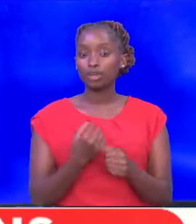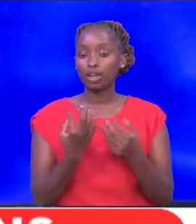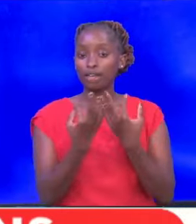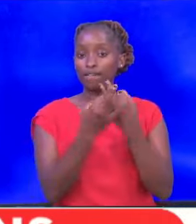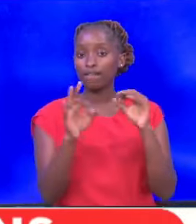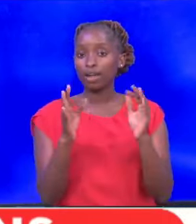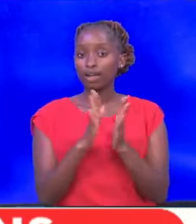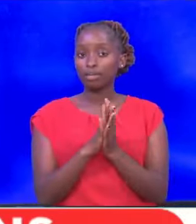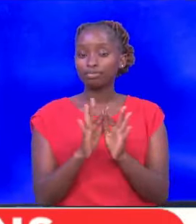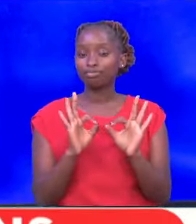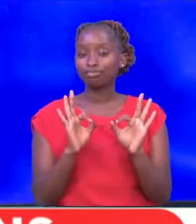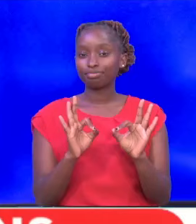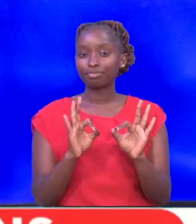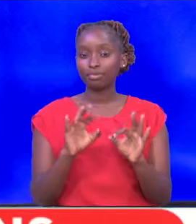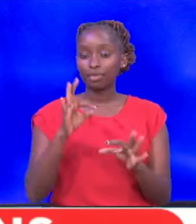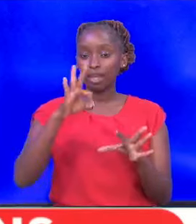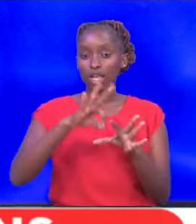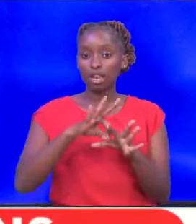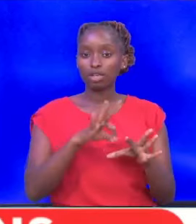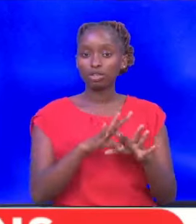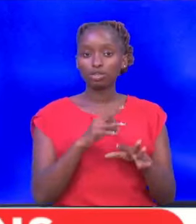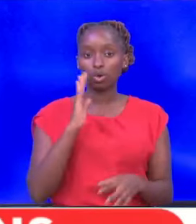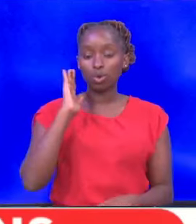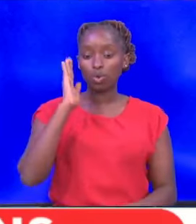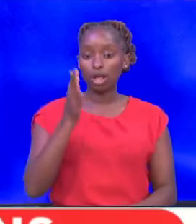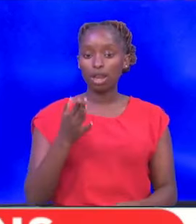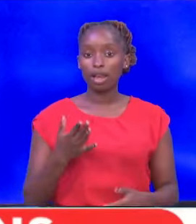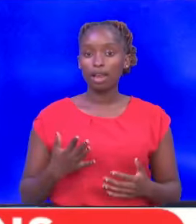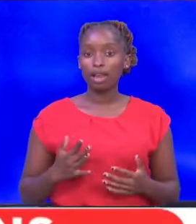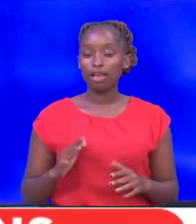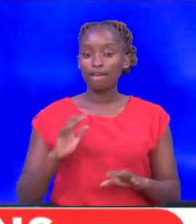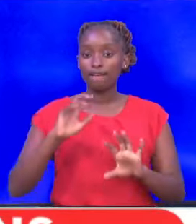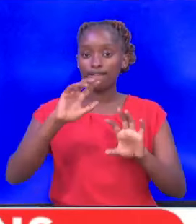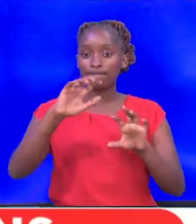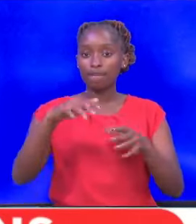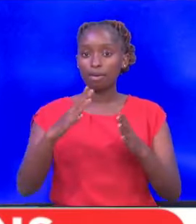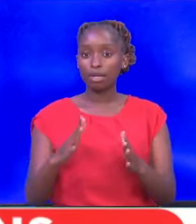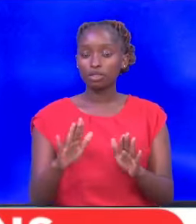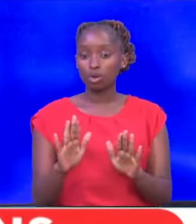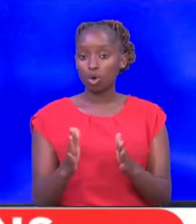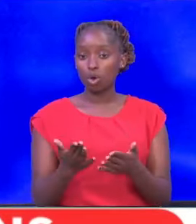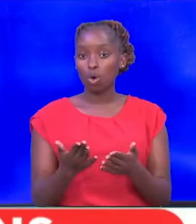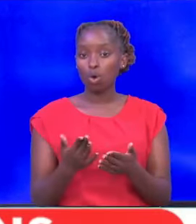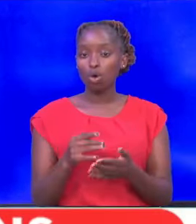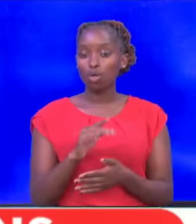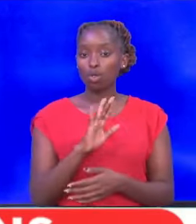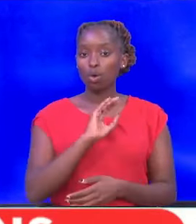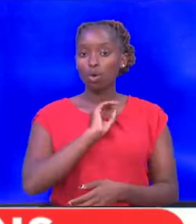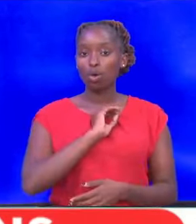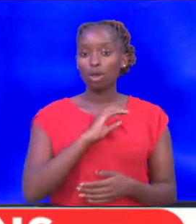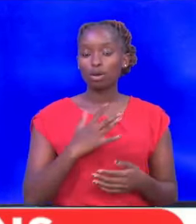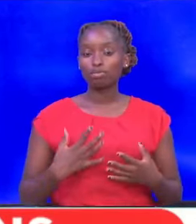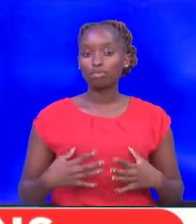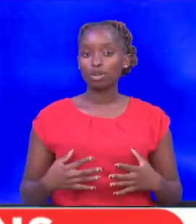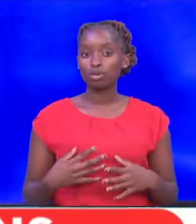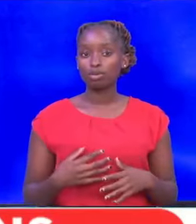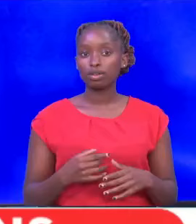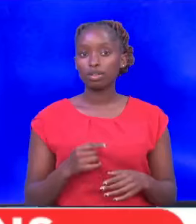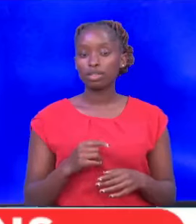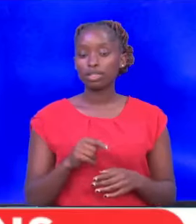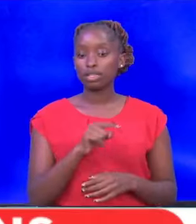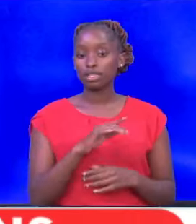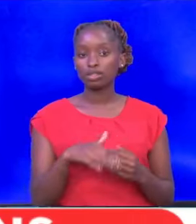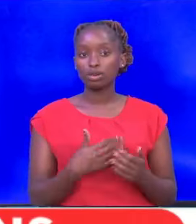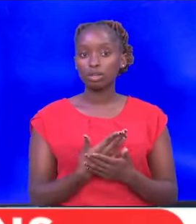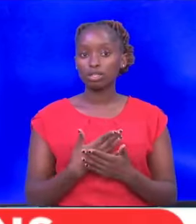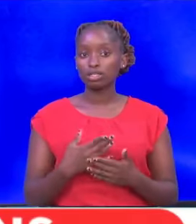fair election for the will of the farmers, or the owners, or the shareholders of these factories